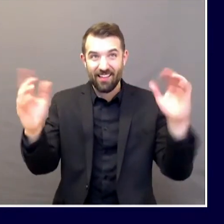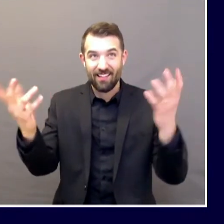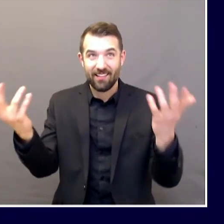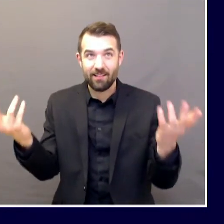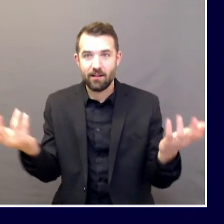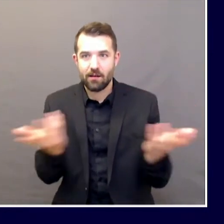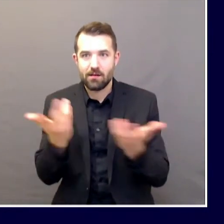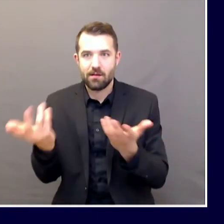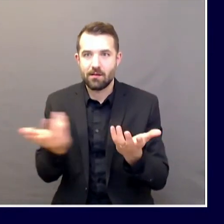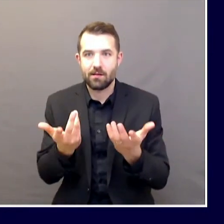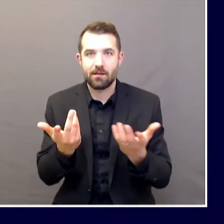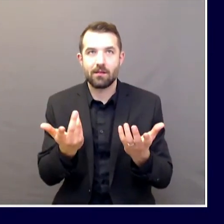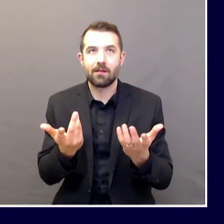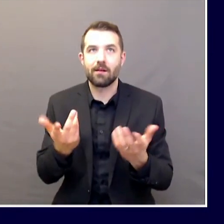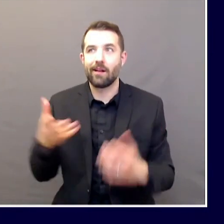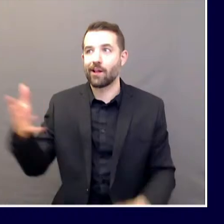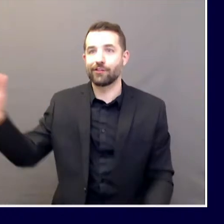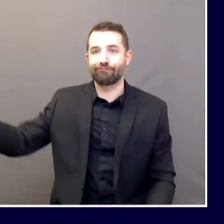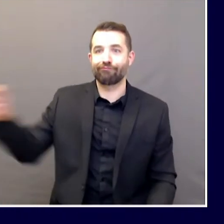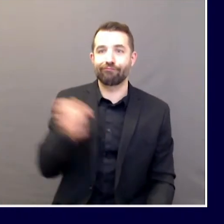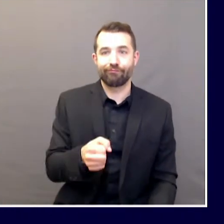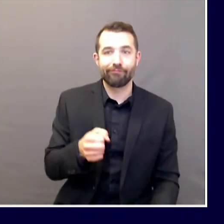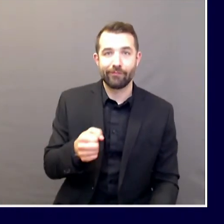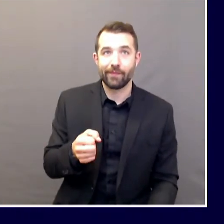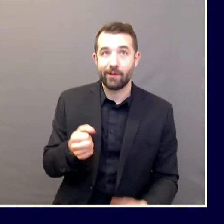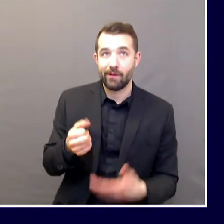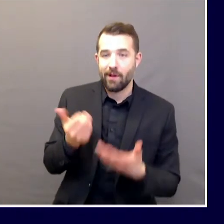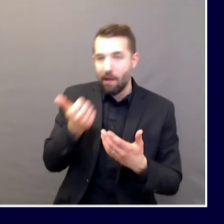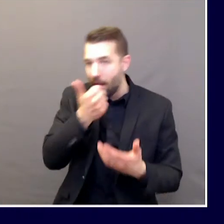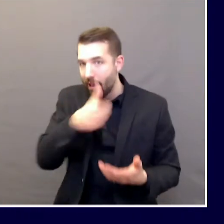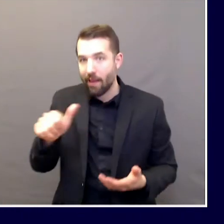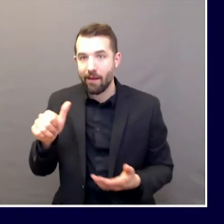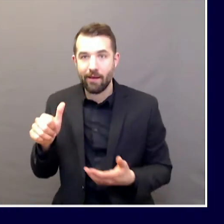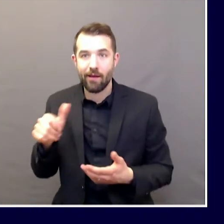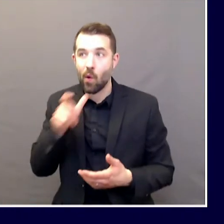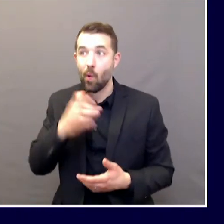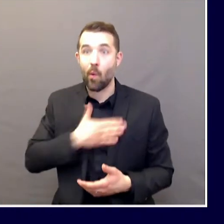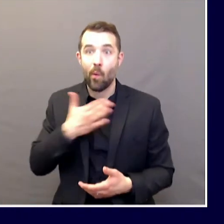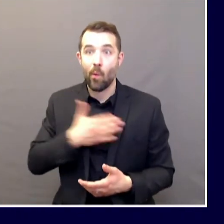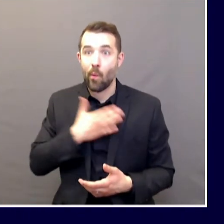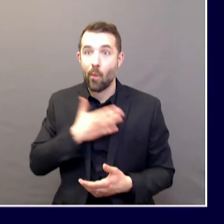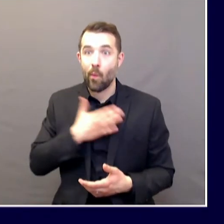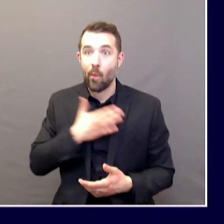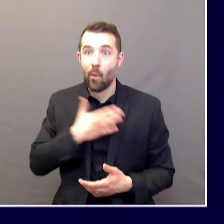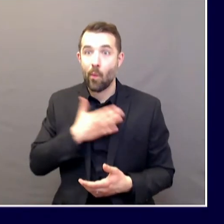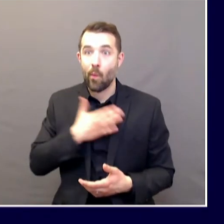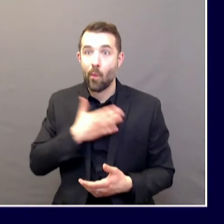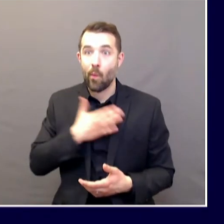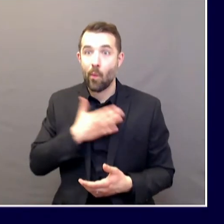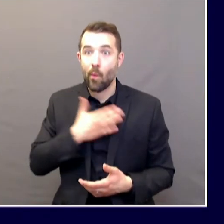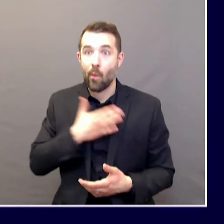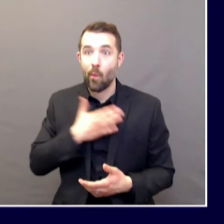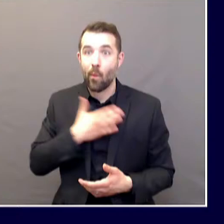to find somebody in the upper tiers to give the vaccine to, they should, as a last resort.